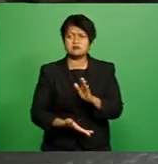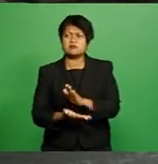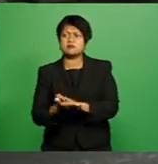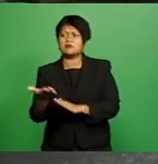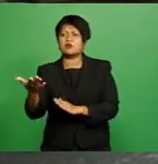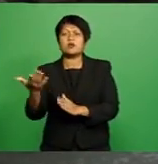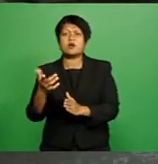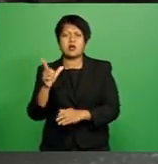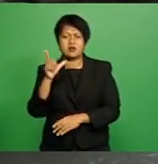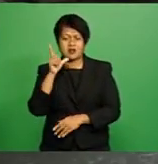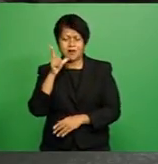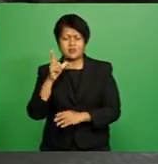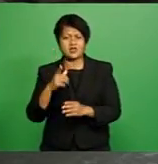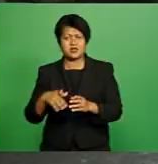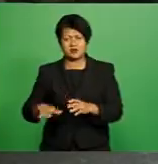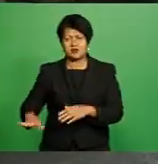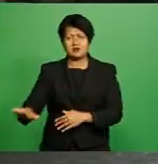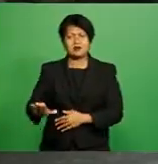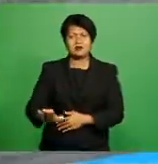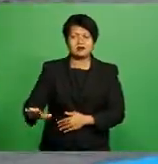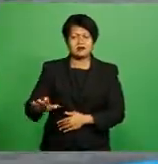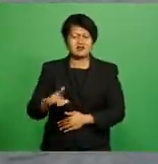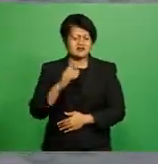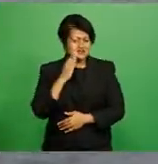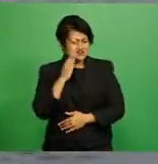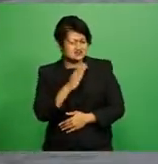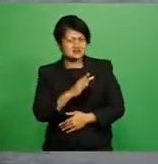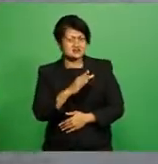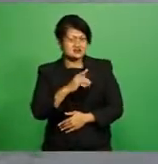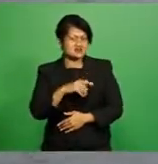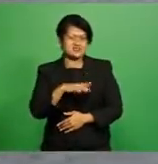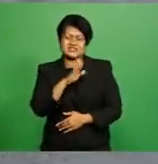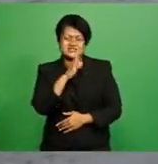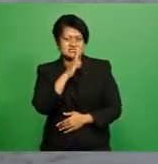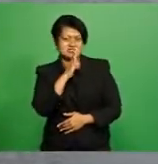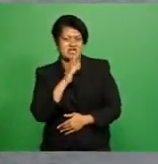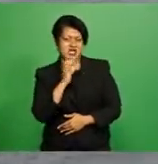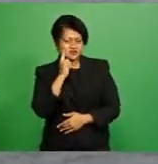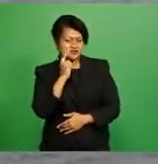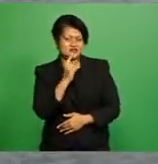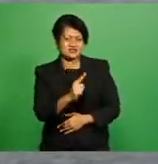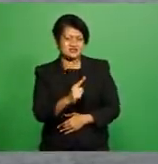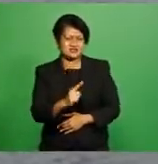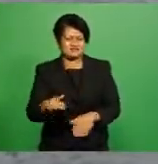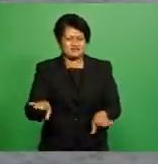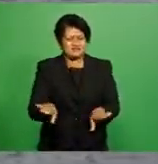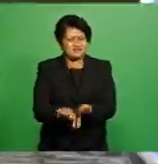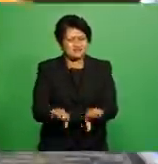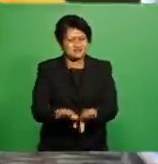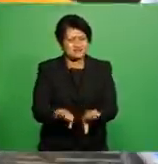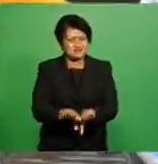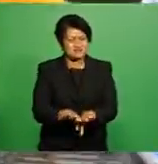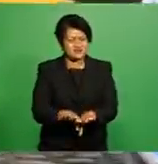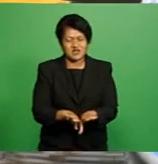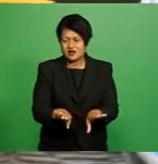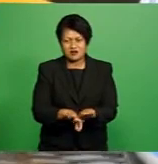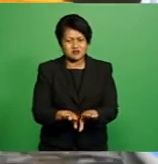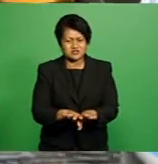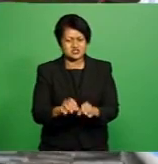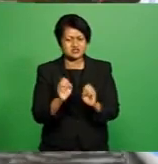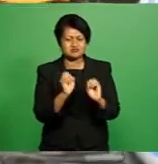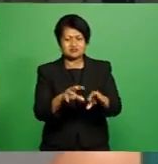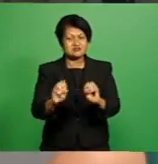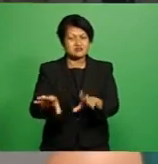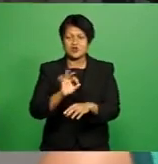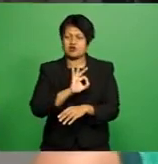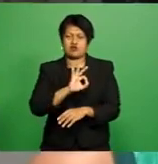Volunteers part of the cleanup say it is heartbreaking to see littering remains a problem in Fiji. Pollution is not a good thing, and as you